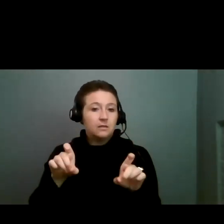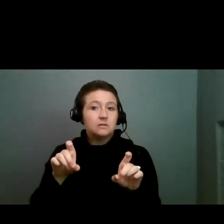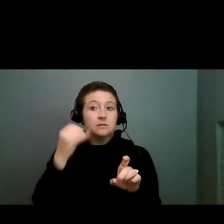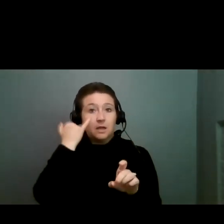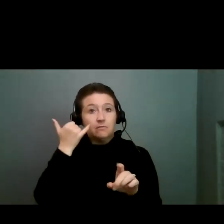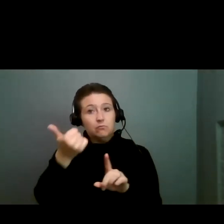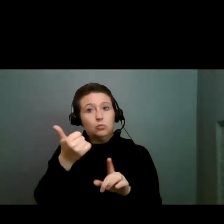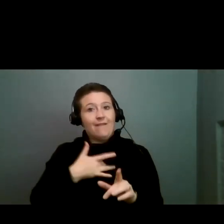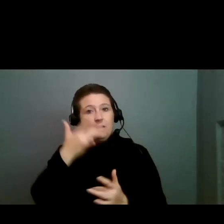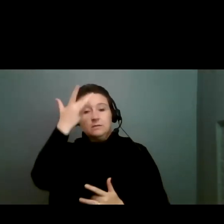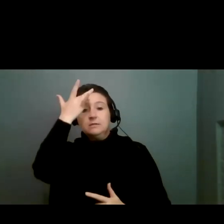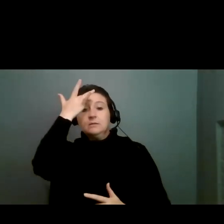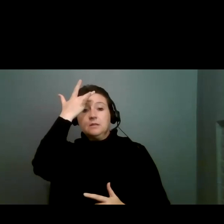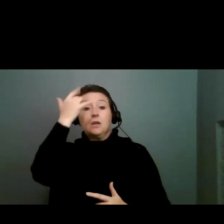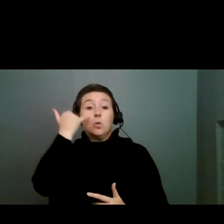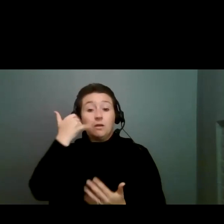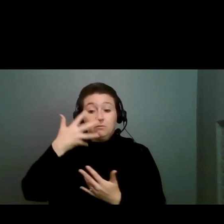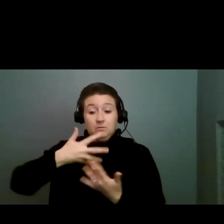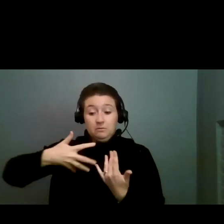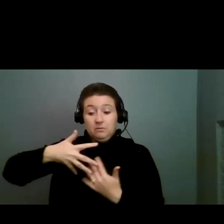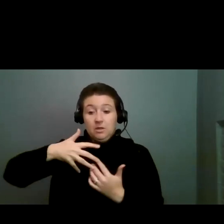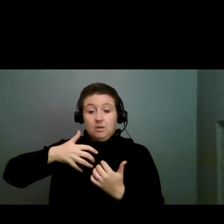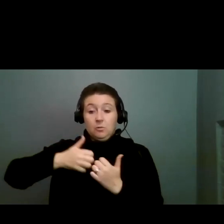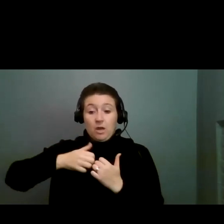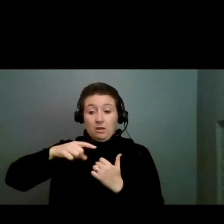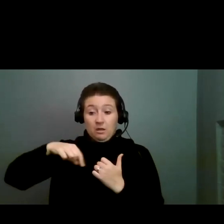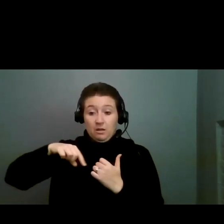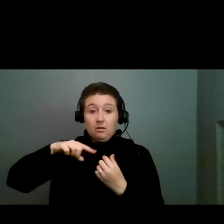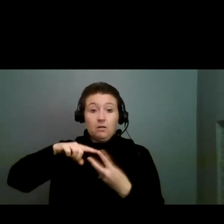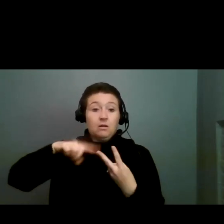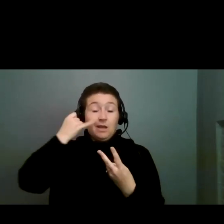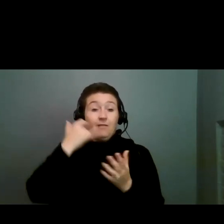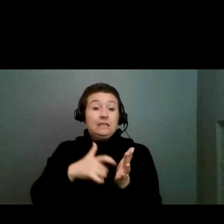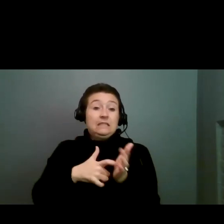symptoms and their close contacts and essential workers.